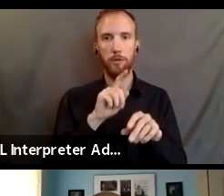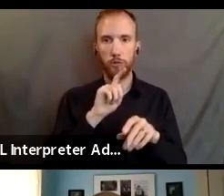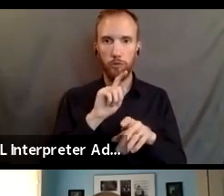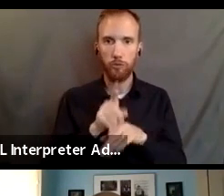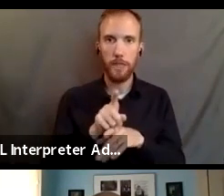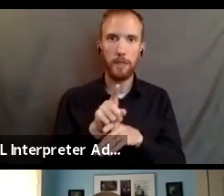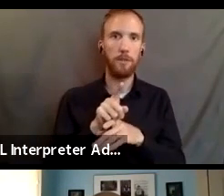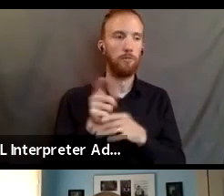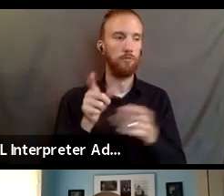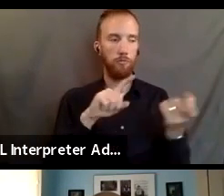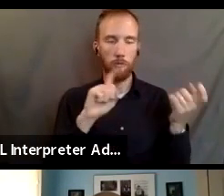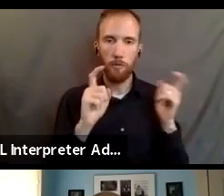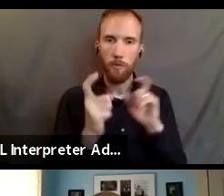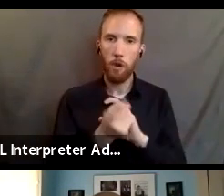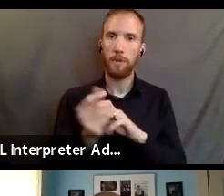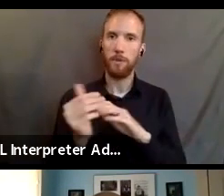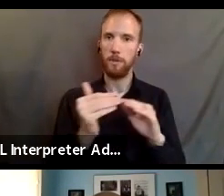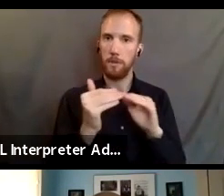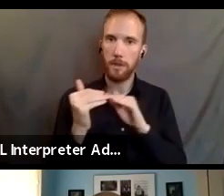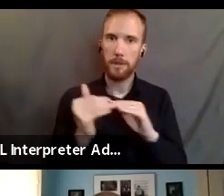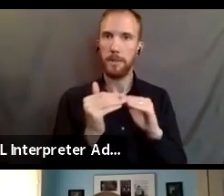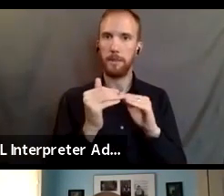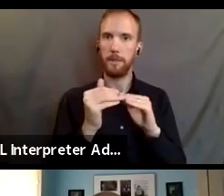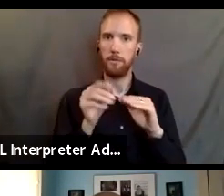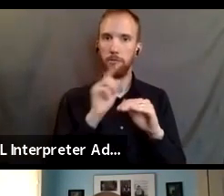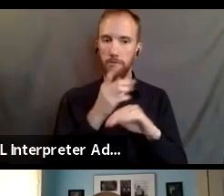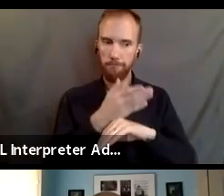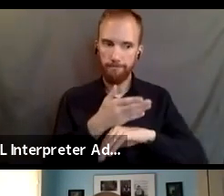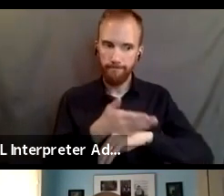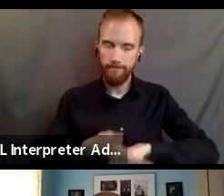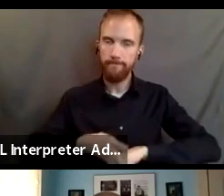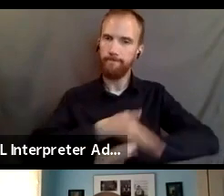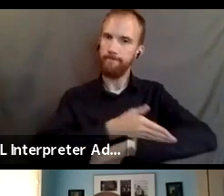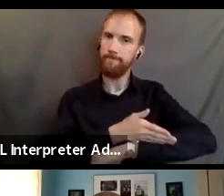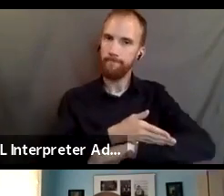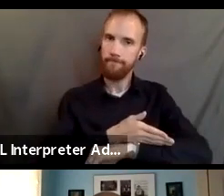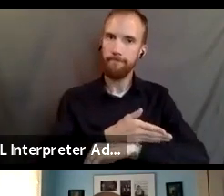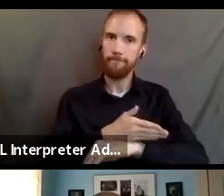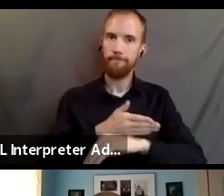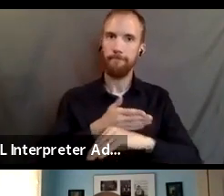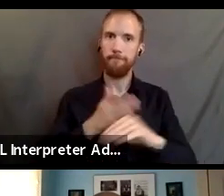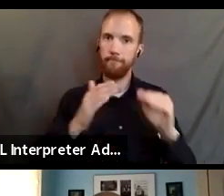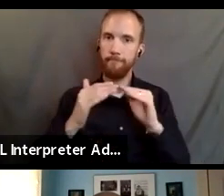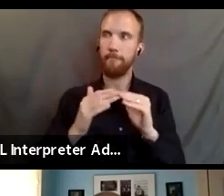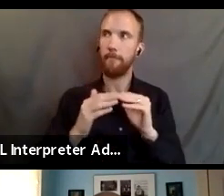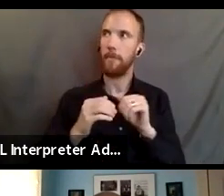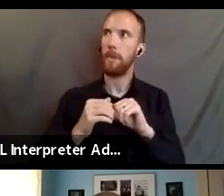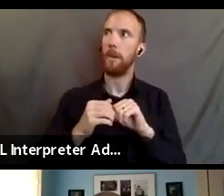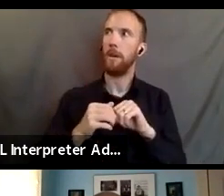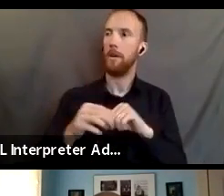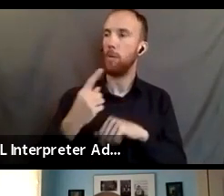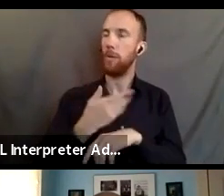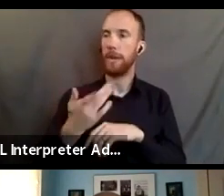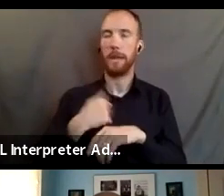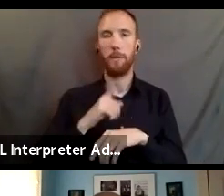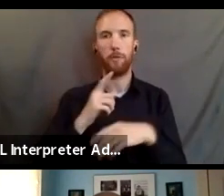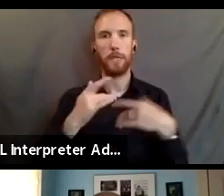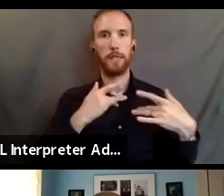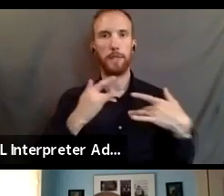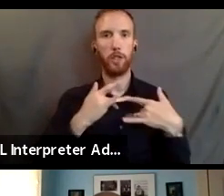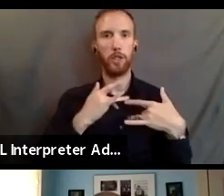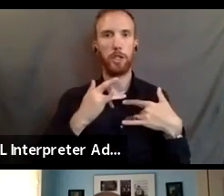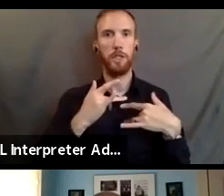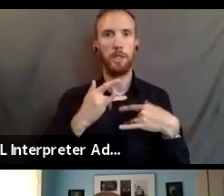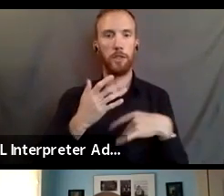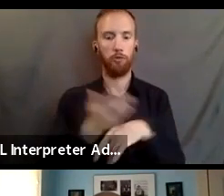justice one of the things that i'm concerned about is the reforms that were shared